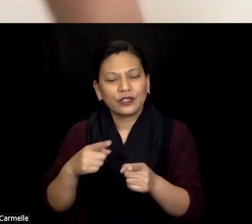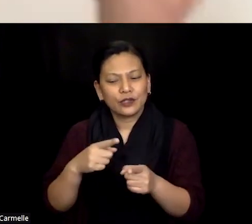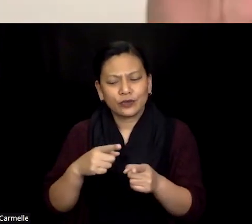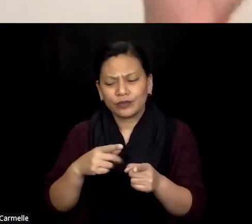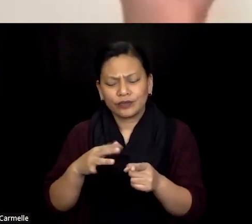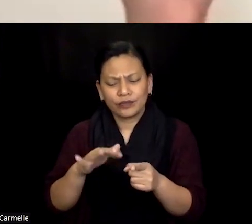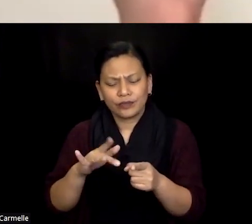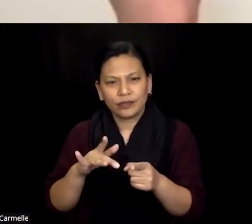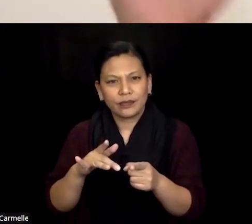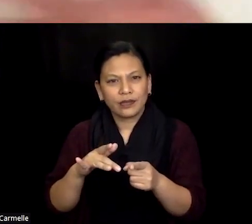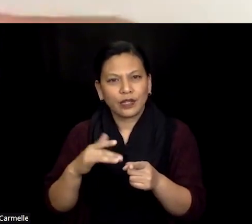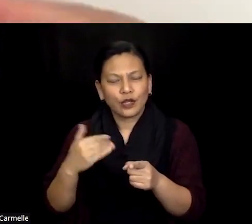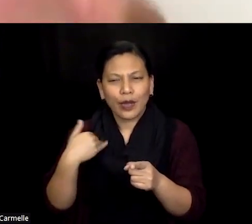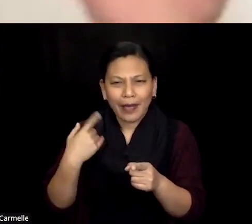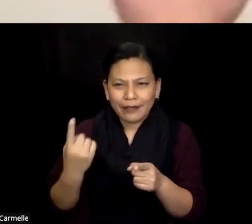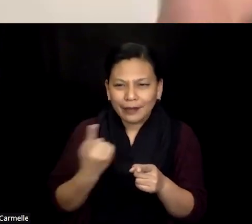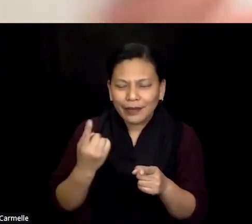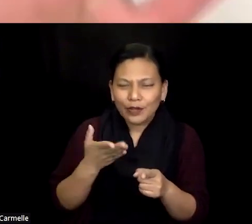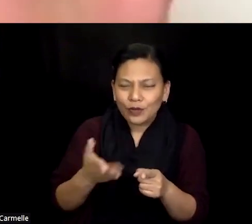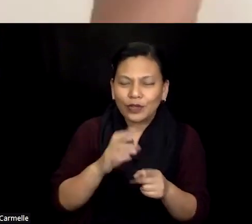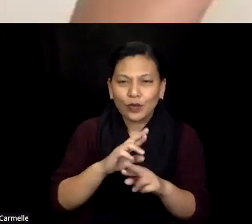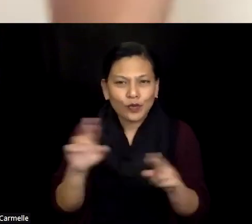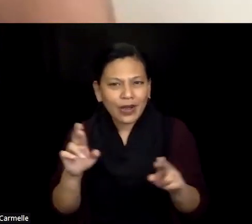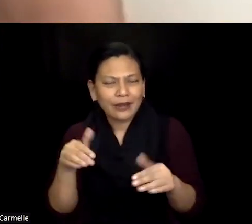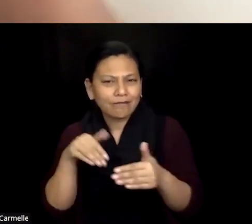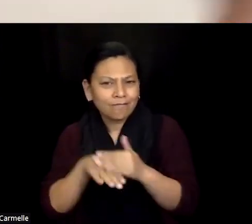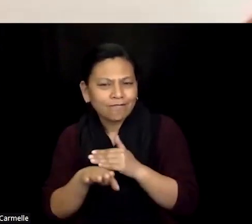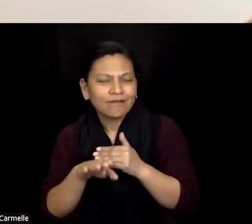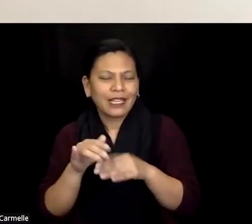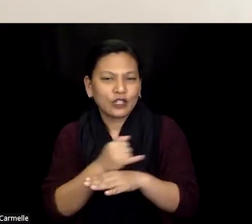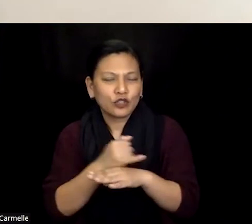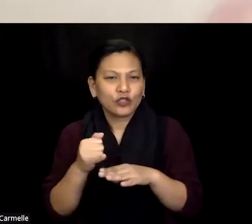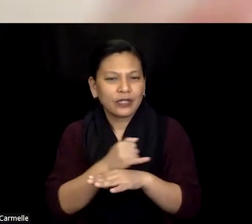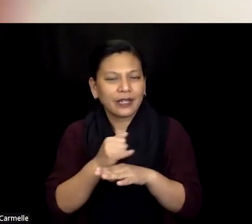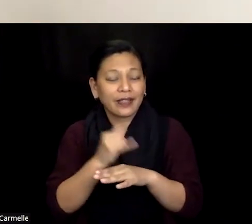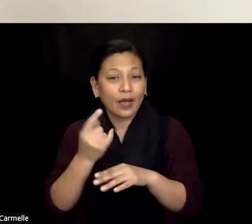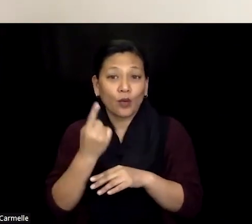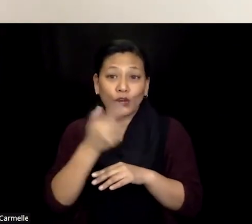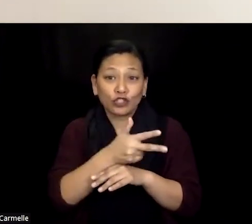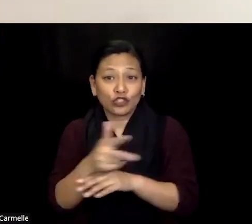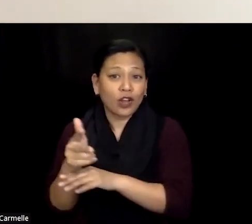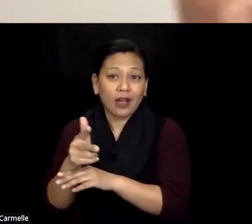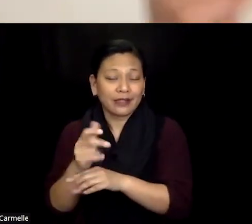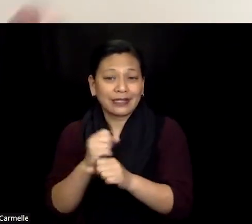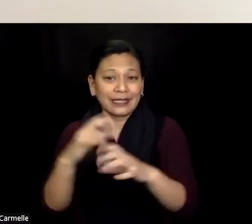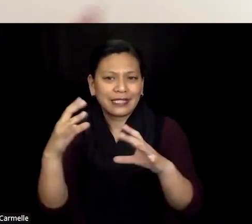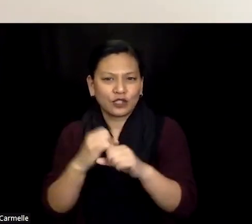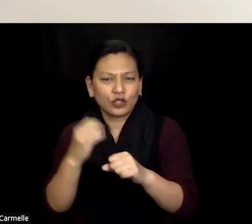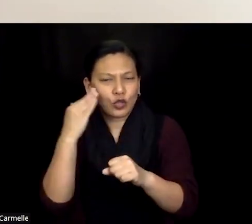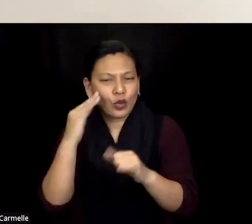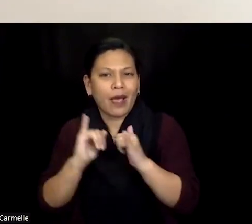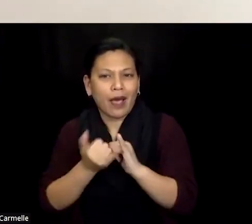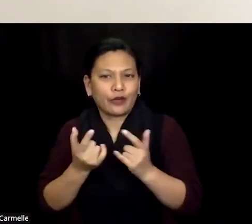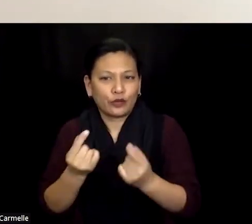of already had your foot in that, you knew what you were doing, and especially for Thunder Road, like those one-shot scenes, like you already knew how to map those